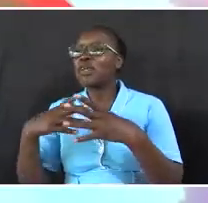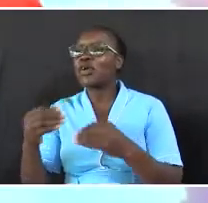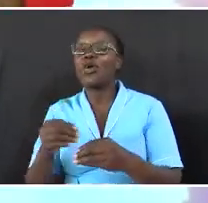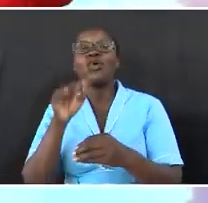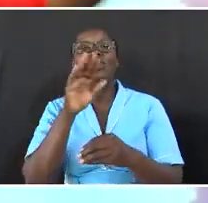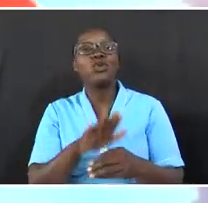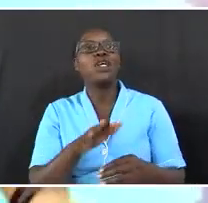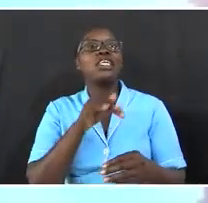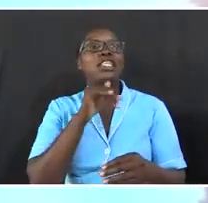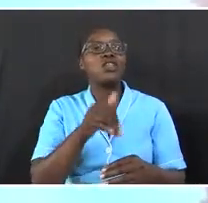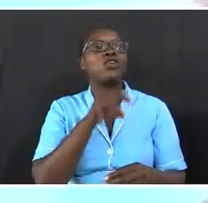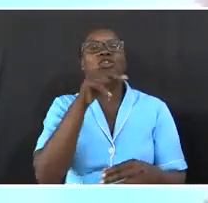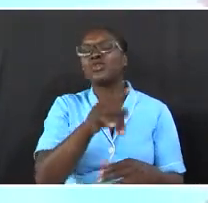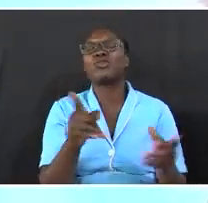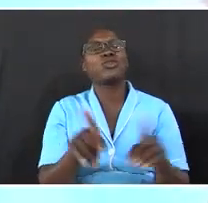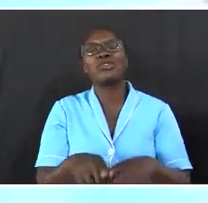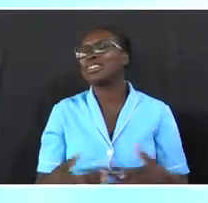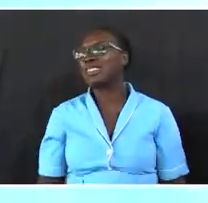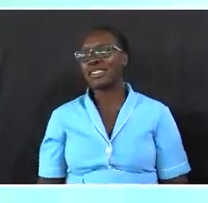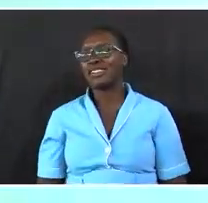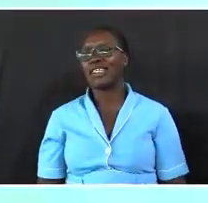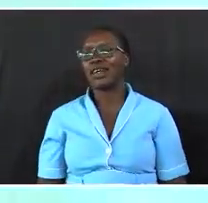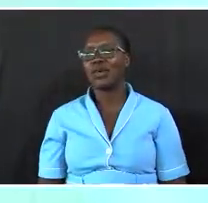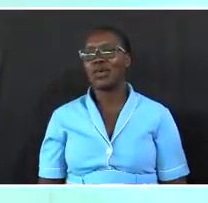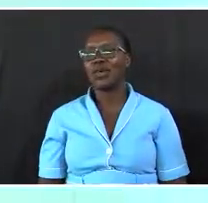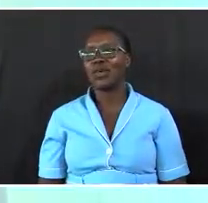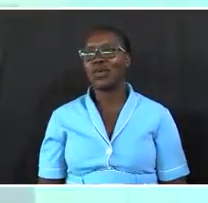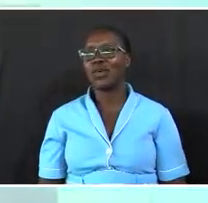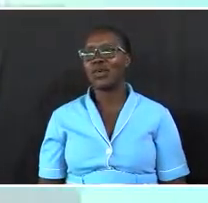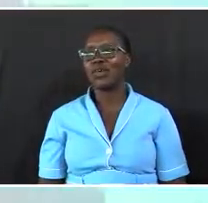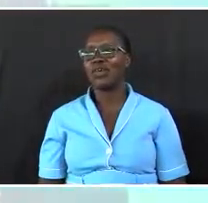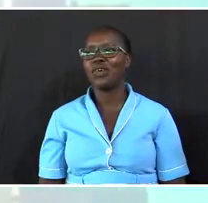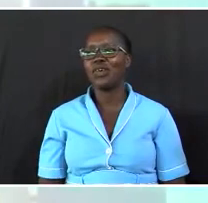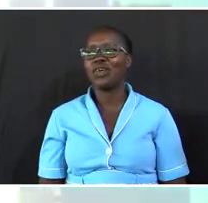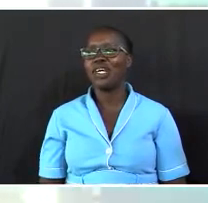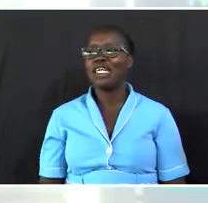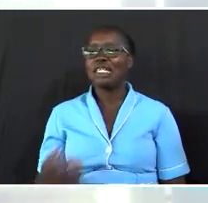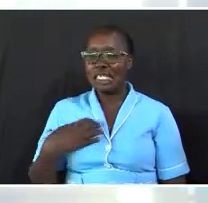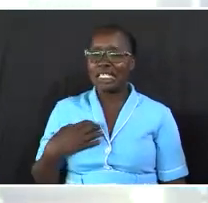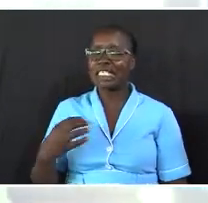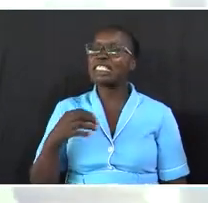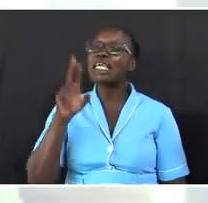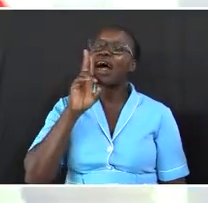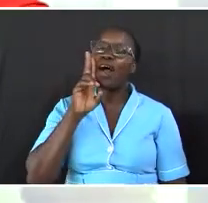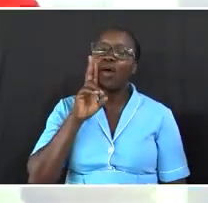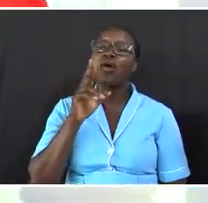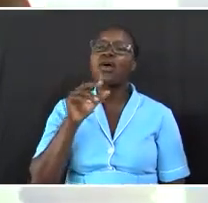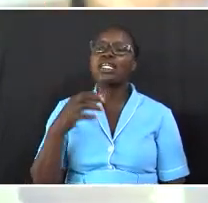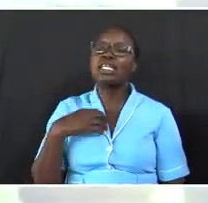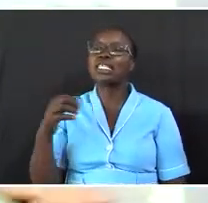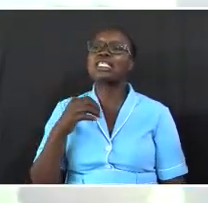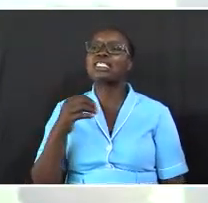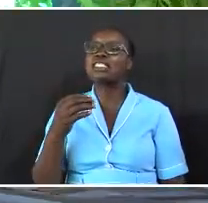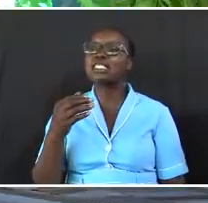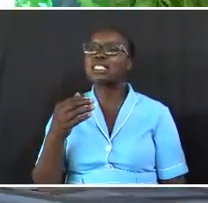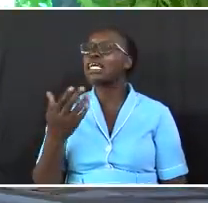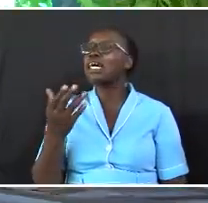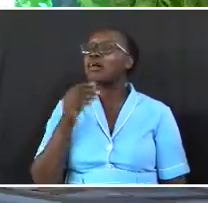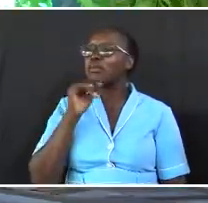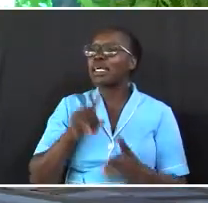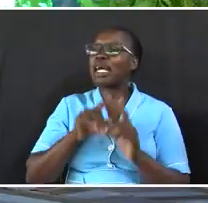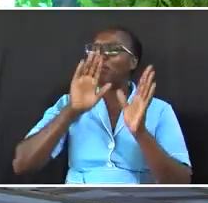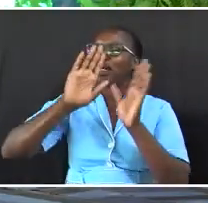they don't, it's you. That rich uncle, that rich brother, has abandoned his